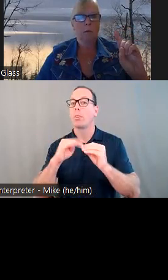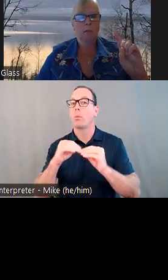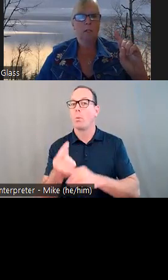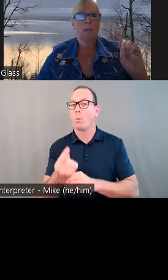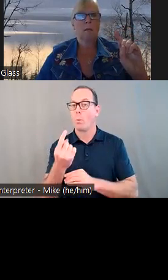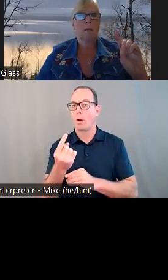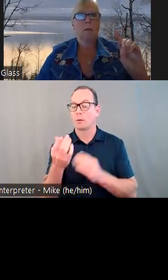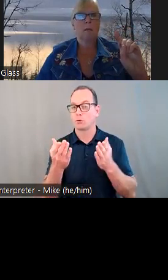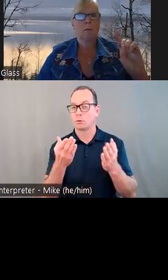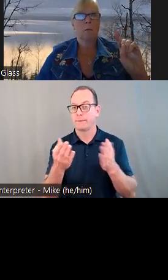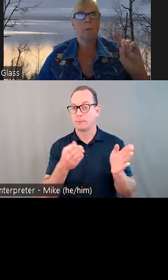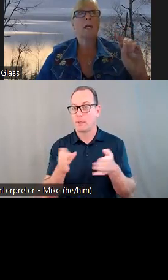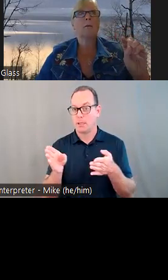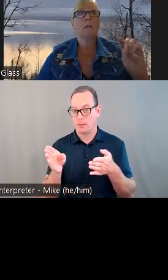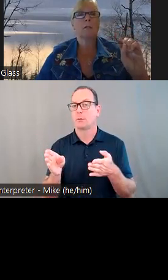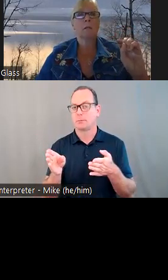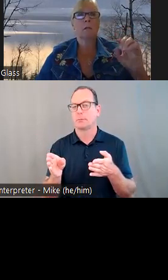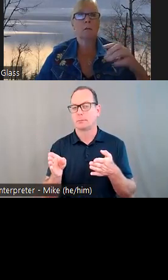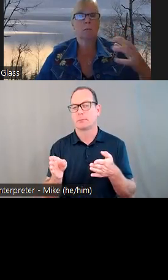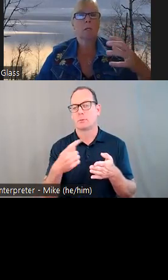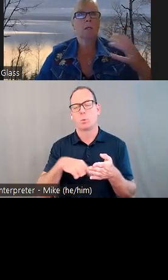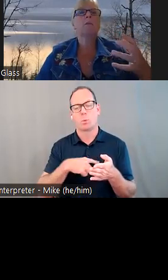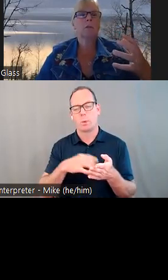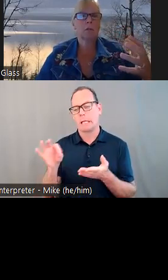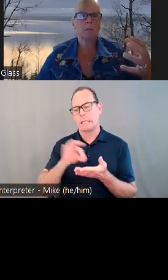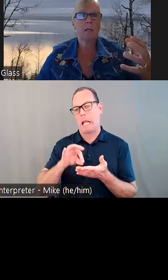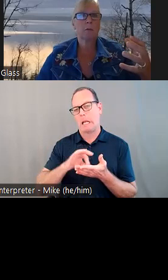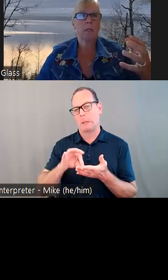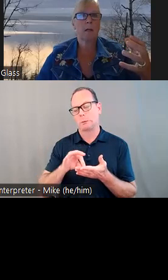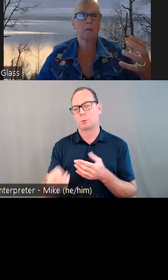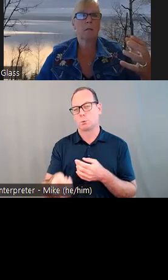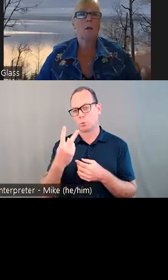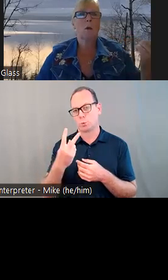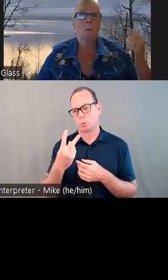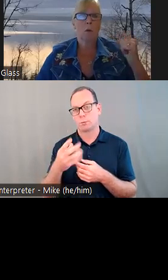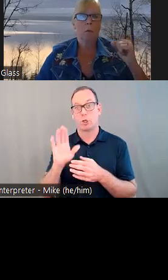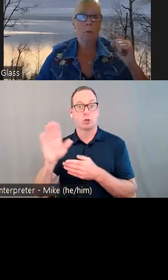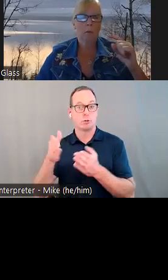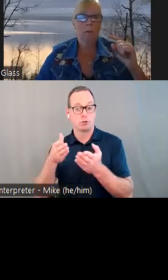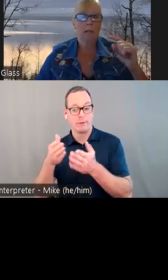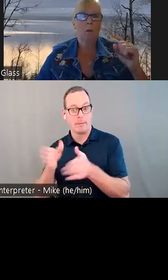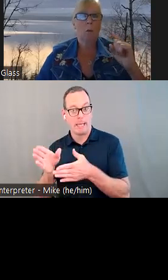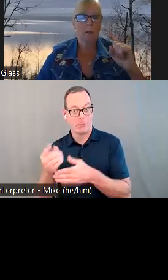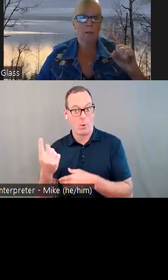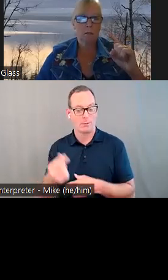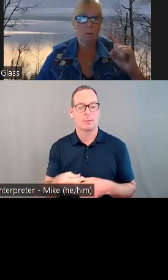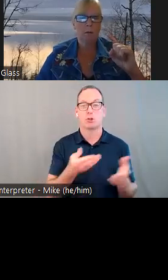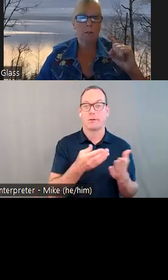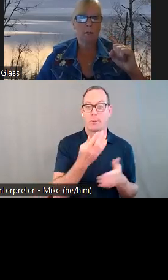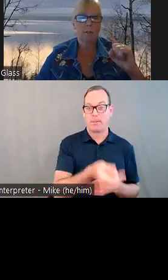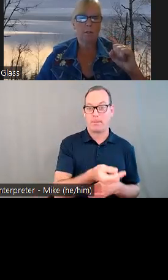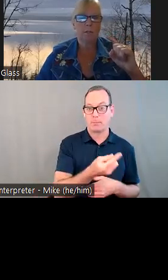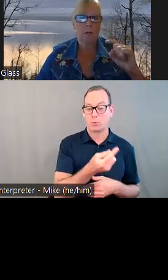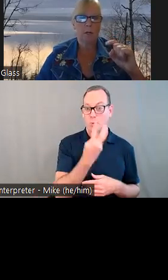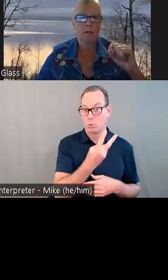we will see, will be counted as, each of the service plans will be counted, but we will only count once toward the